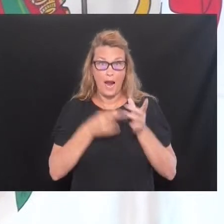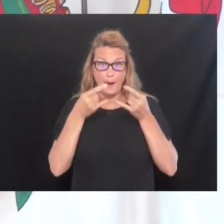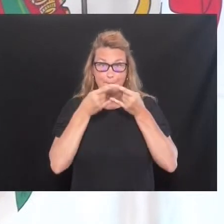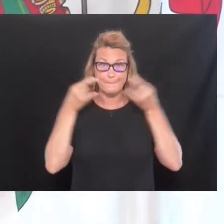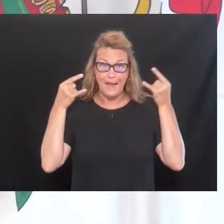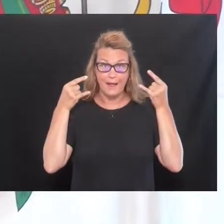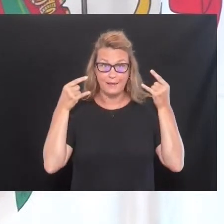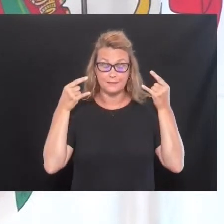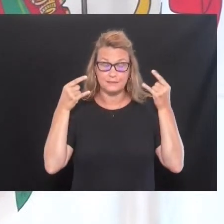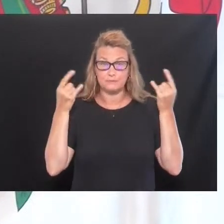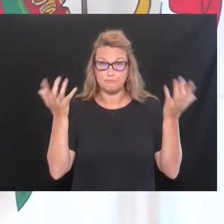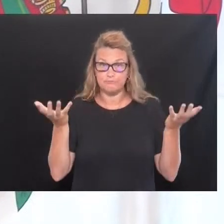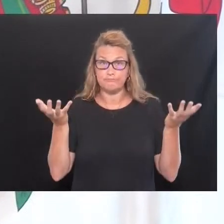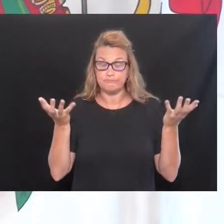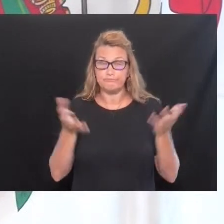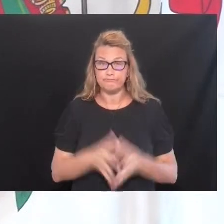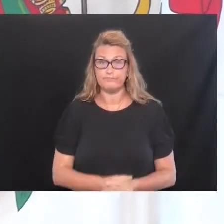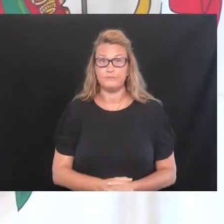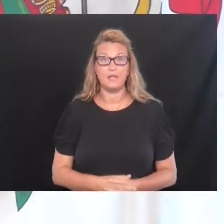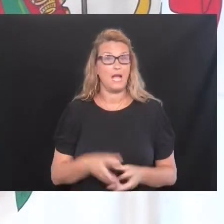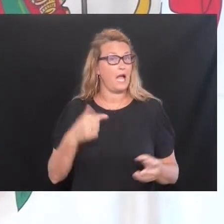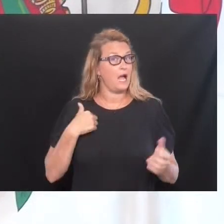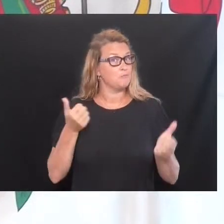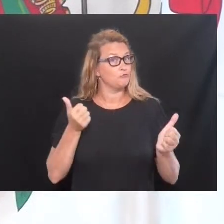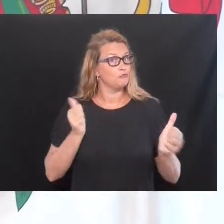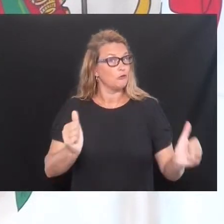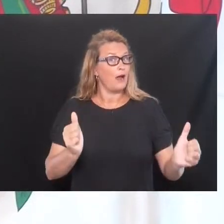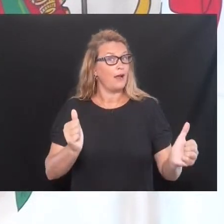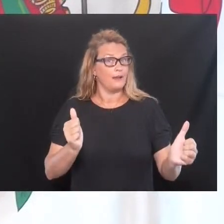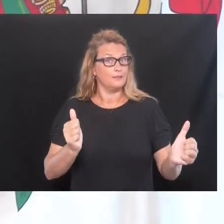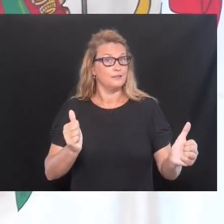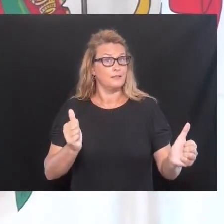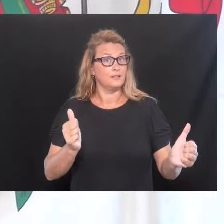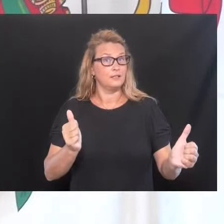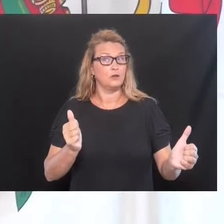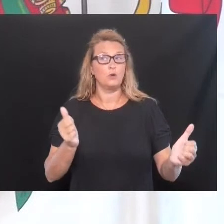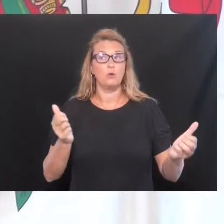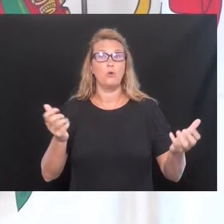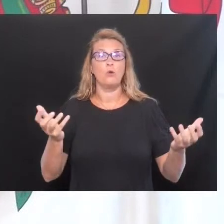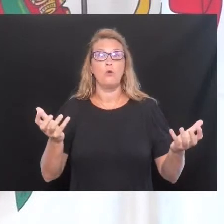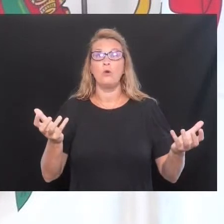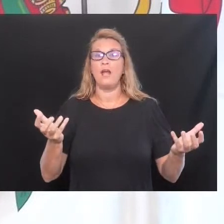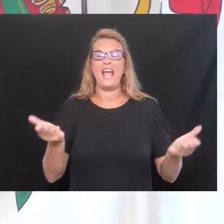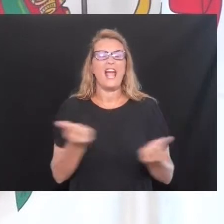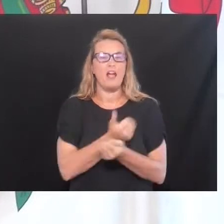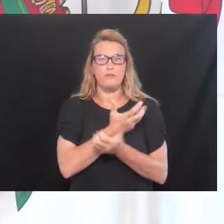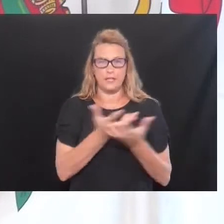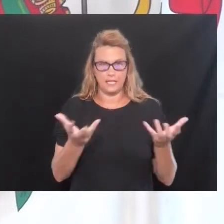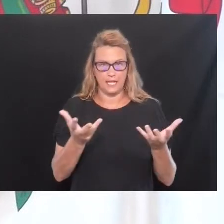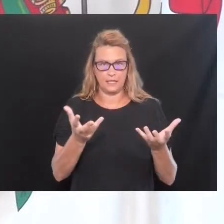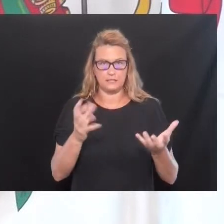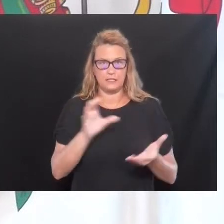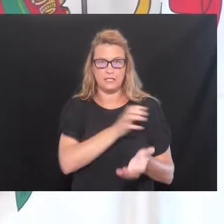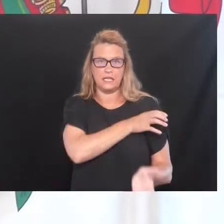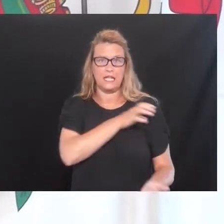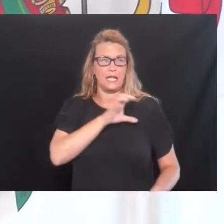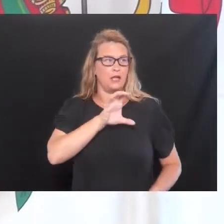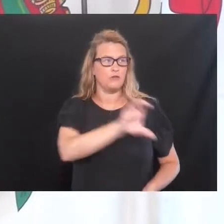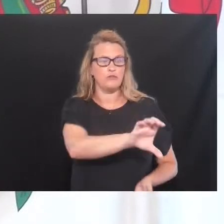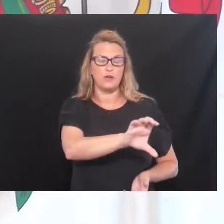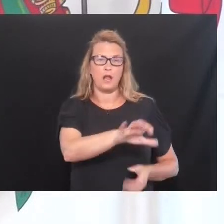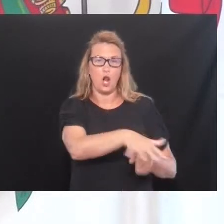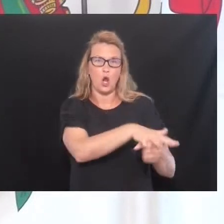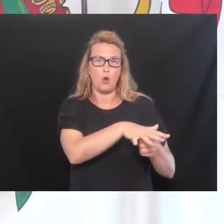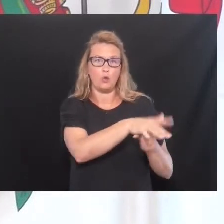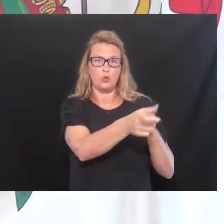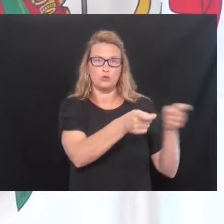face coverings. I am trying every way in the world to give as much local control as I possibly can, and at this point in